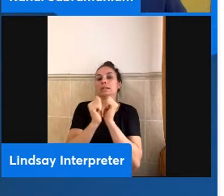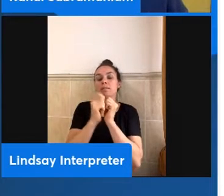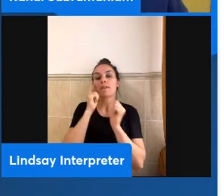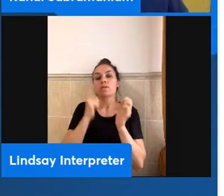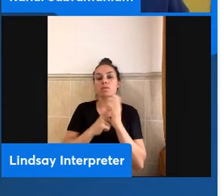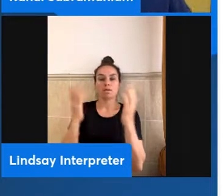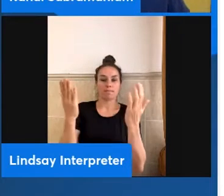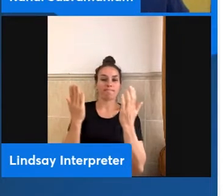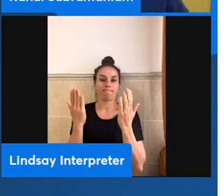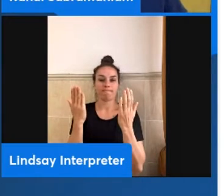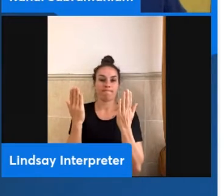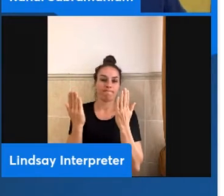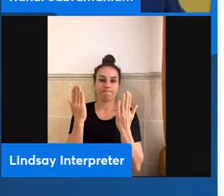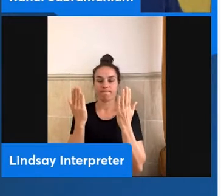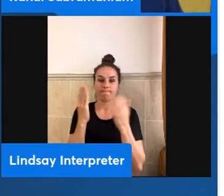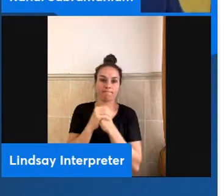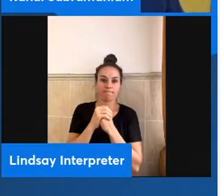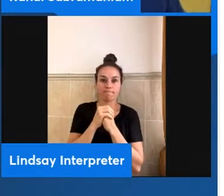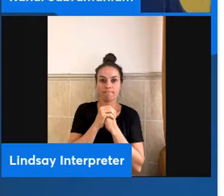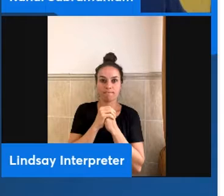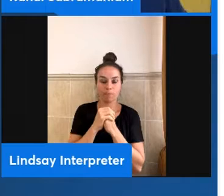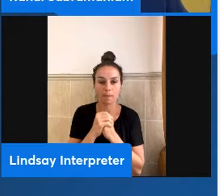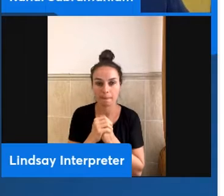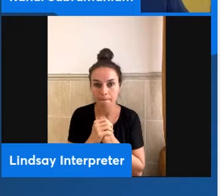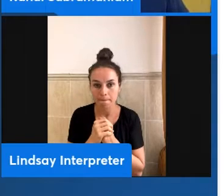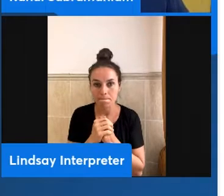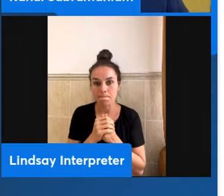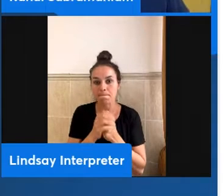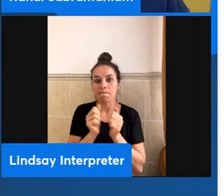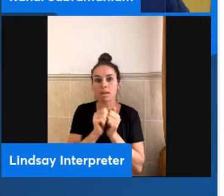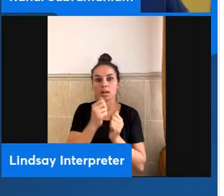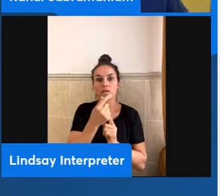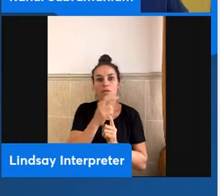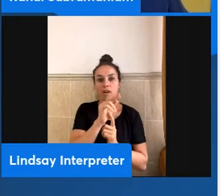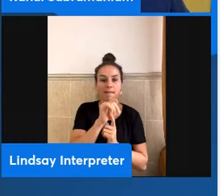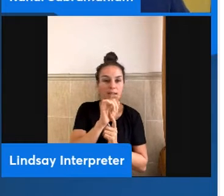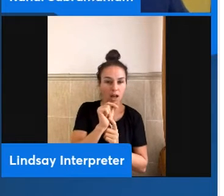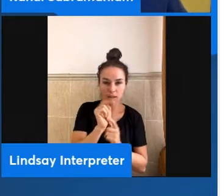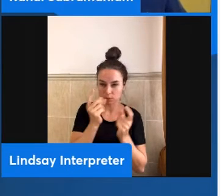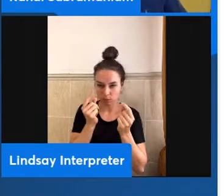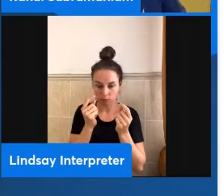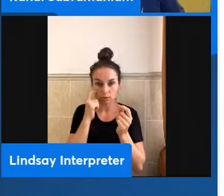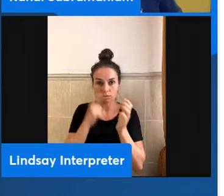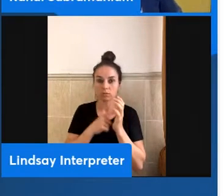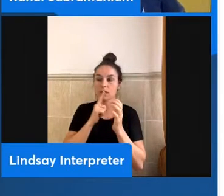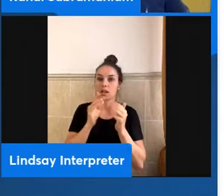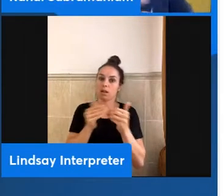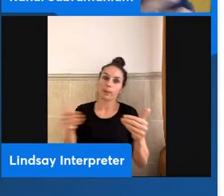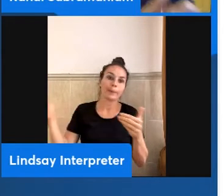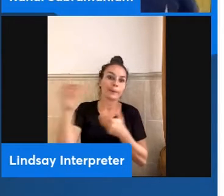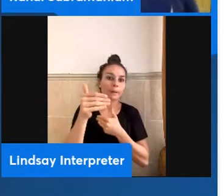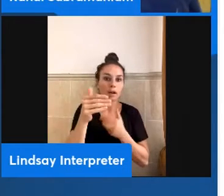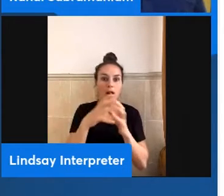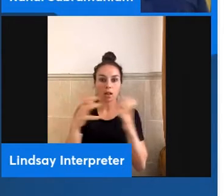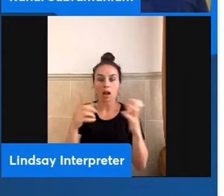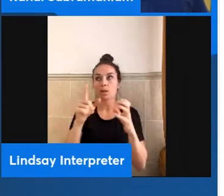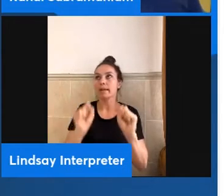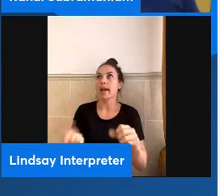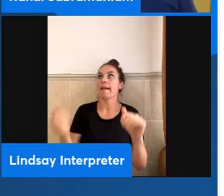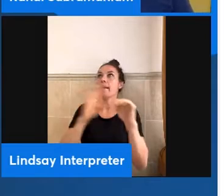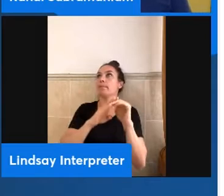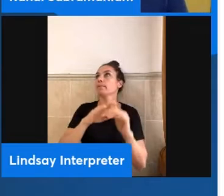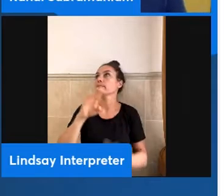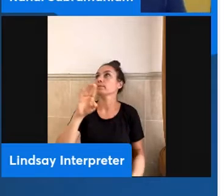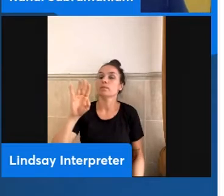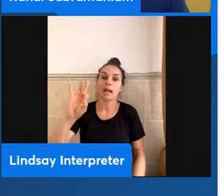that the likes of Amazon have to make with Graviton on the ARM side, there's just so much headway. You can go up to 96 cores that the